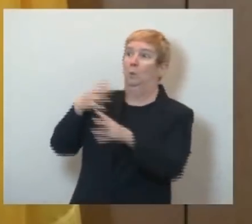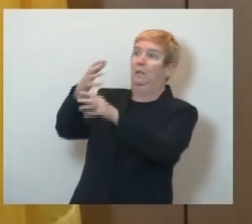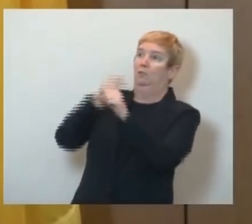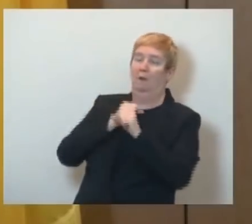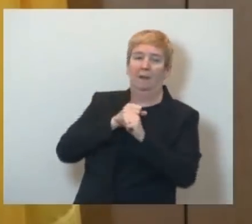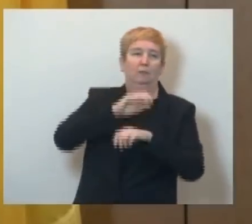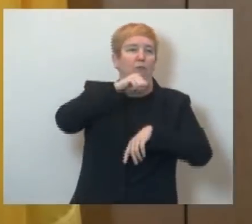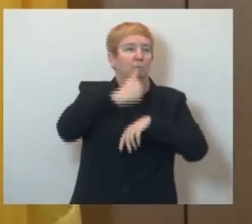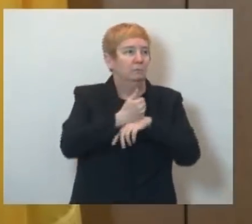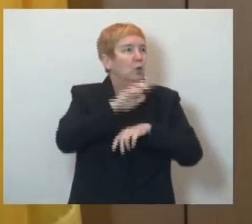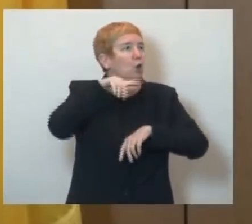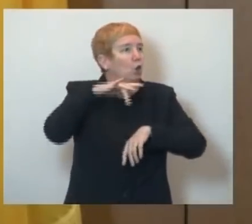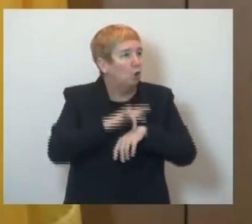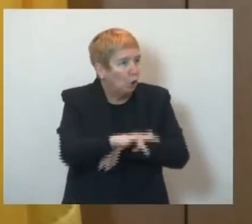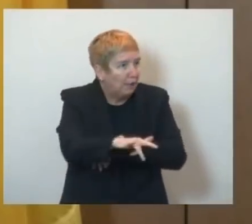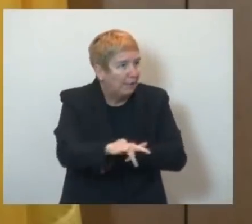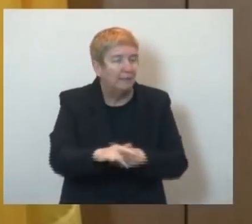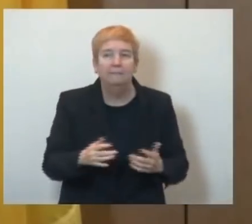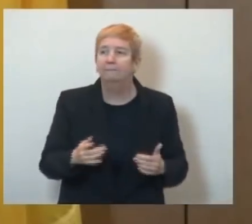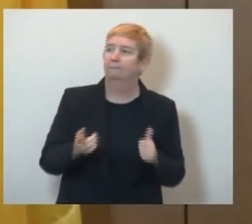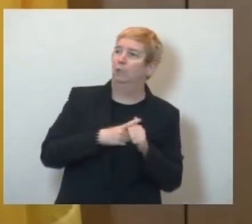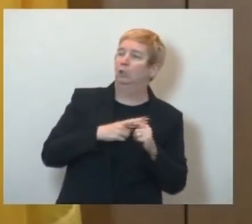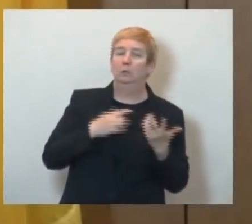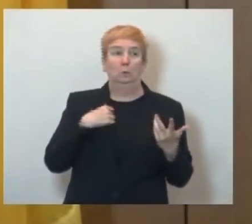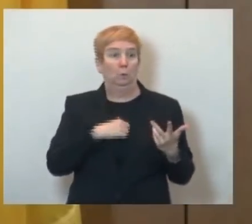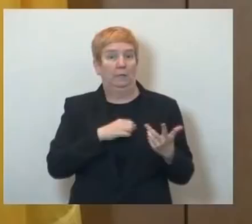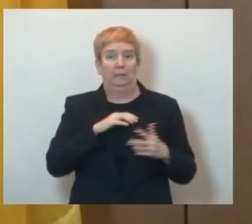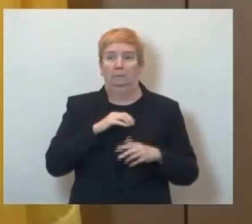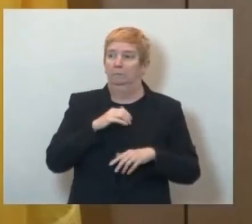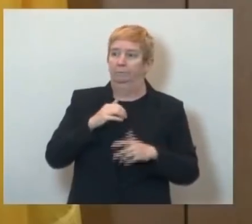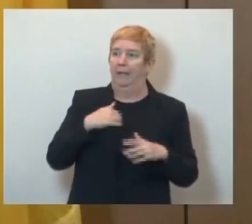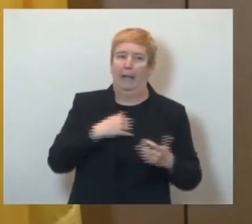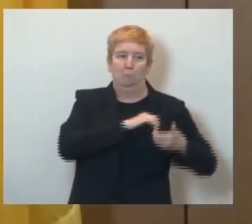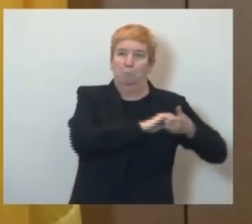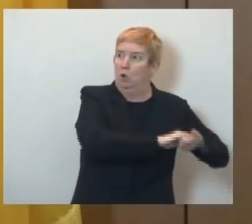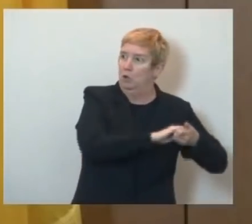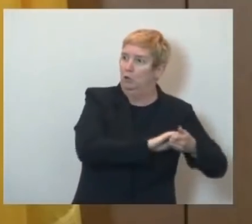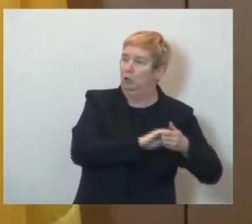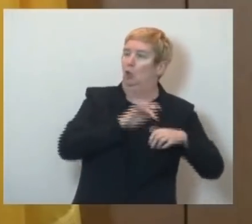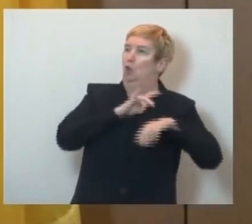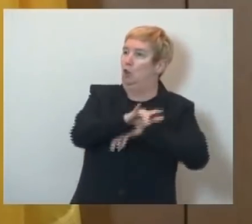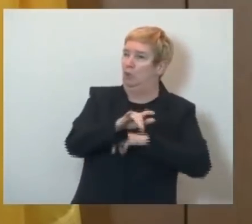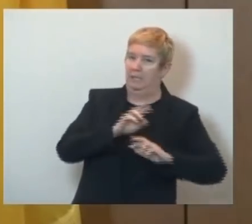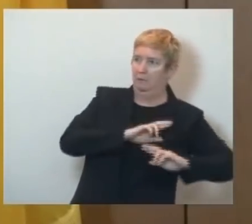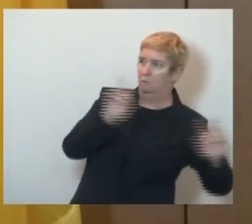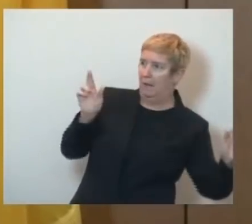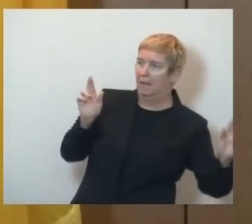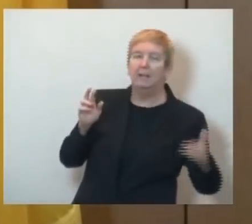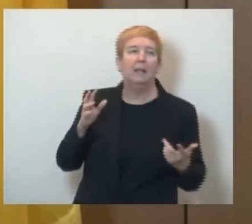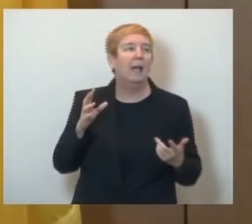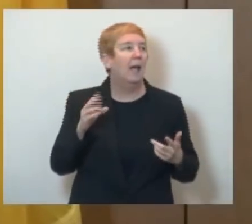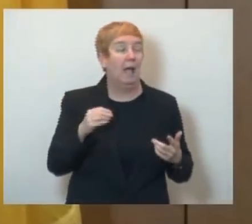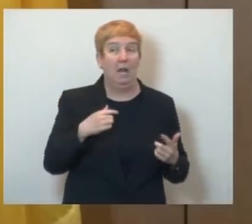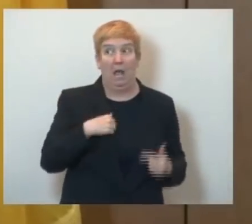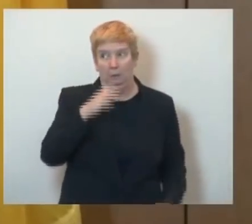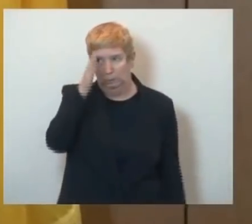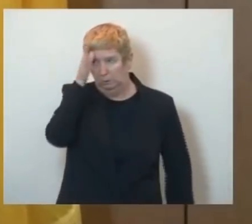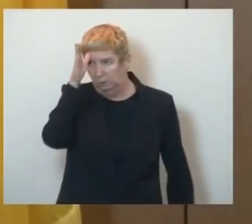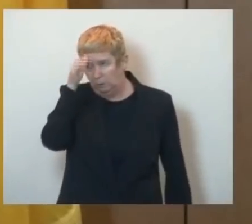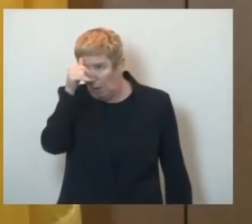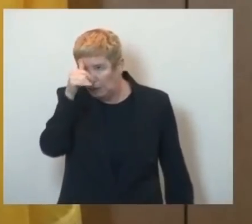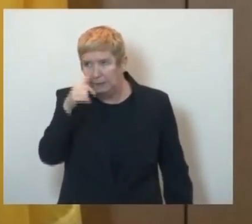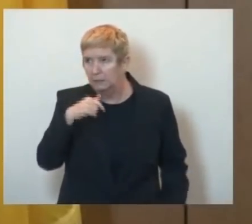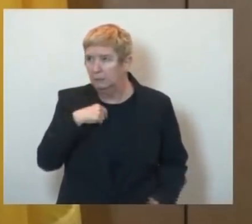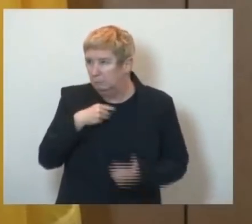set up sites early. We had partners who stood them up with us early, and I was dogged about getting